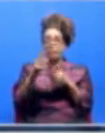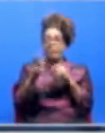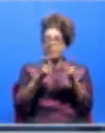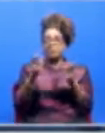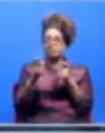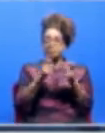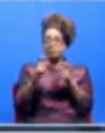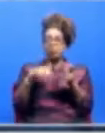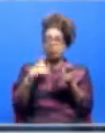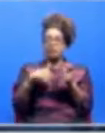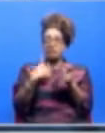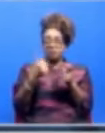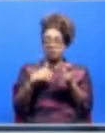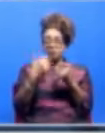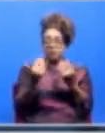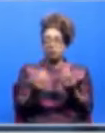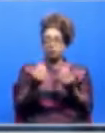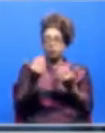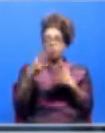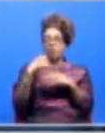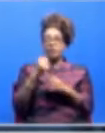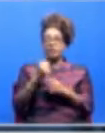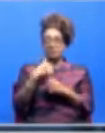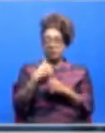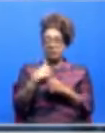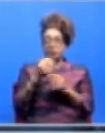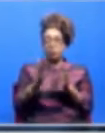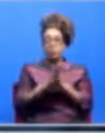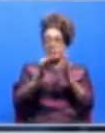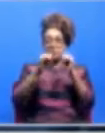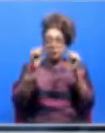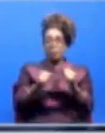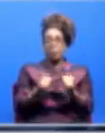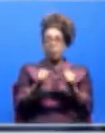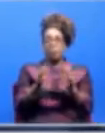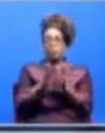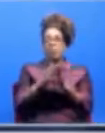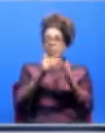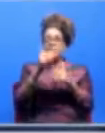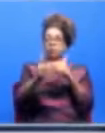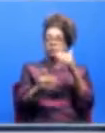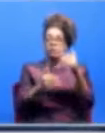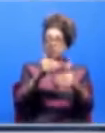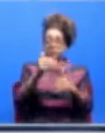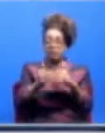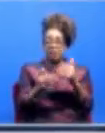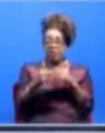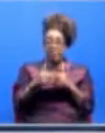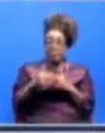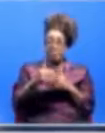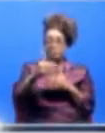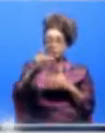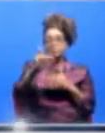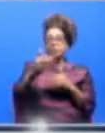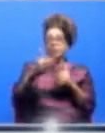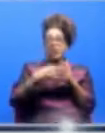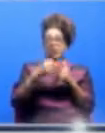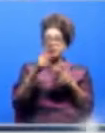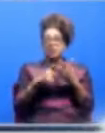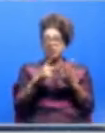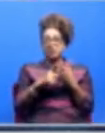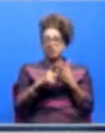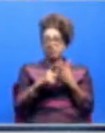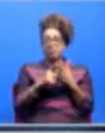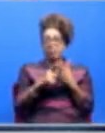controls, and we feel now we are confident with our systems, with our process, and the journey we have worked over the